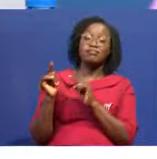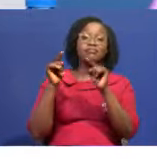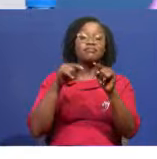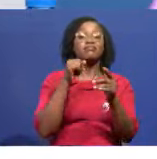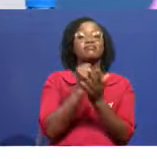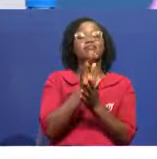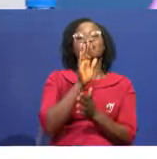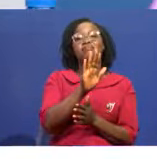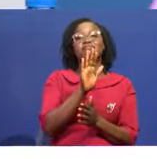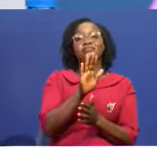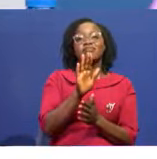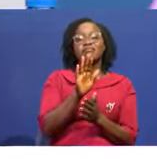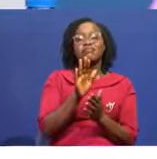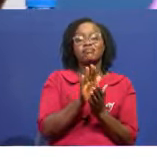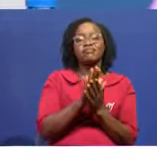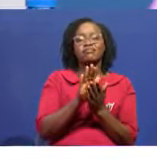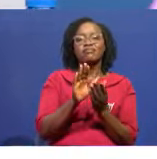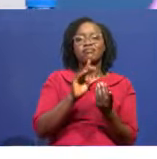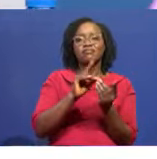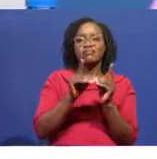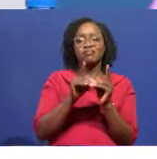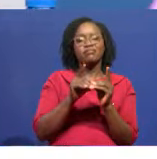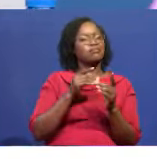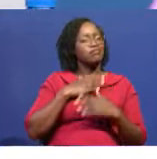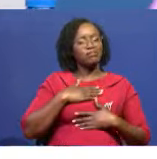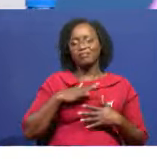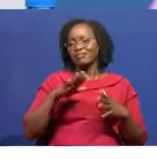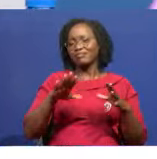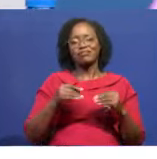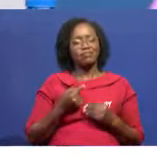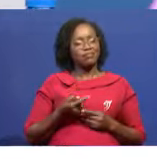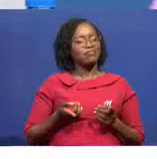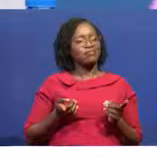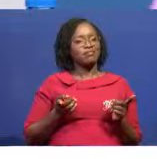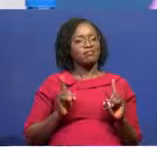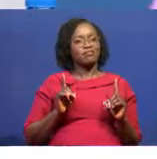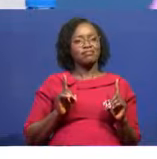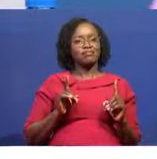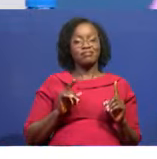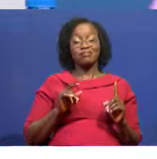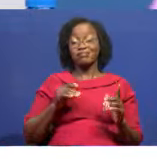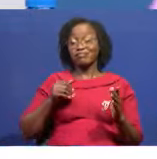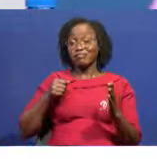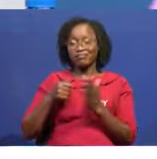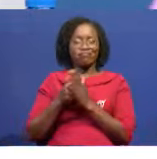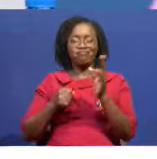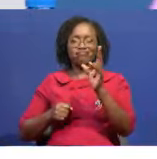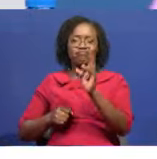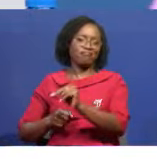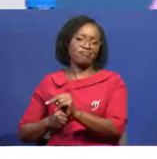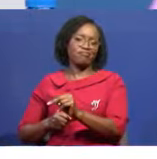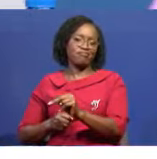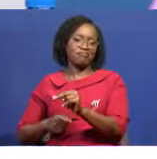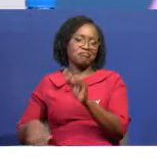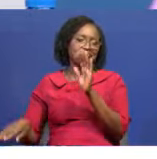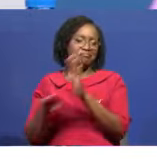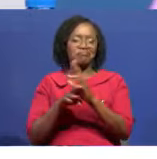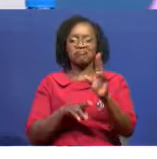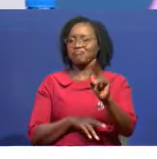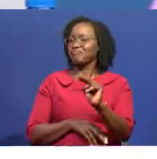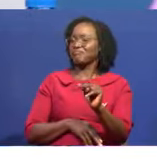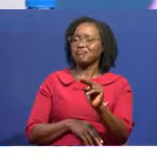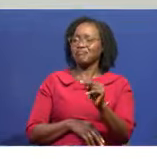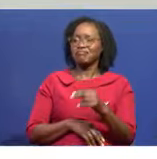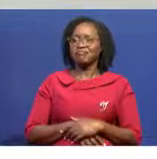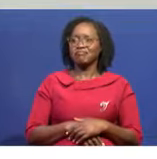offices for purposes of collecting data, please receive us. Yes. And not combat you. But and not combat us or chase us.